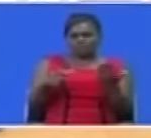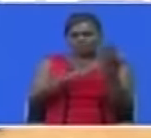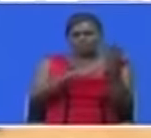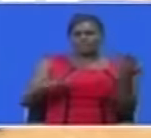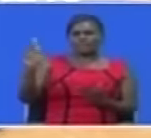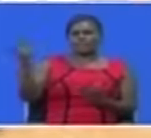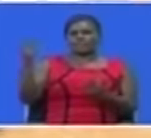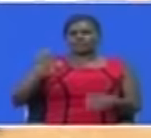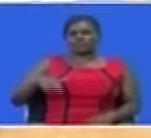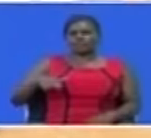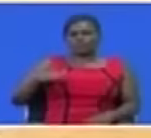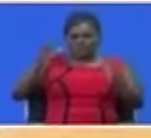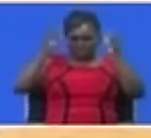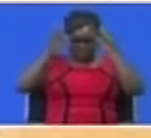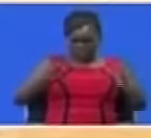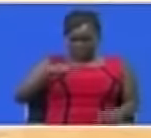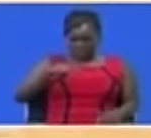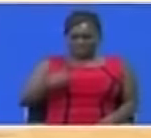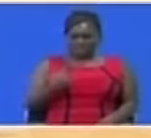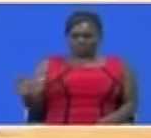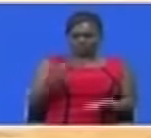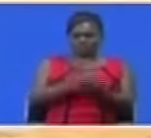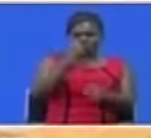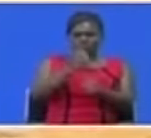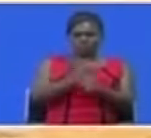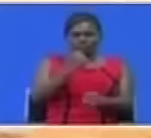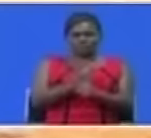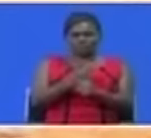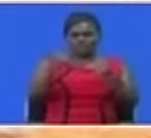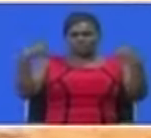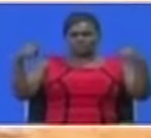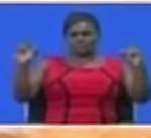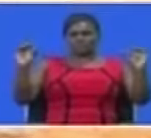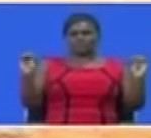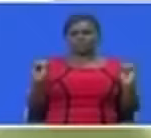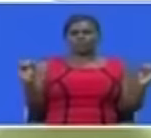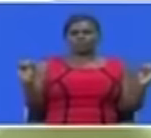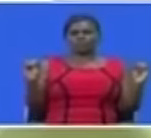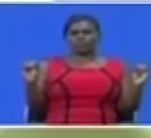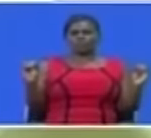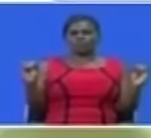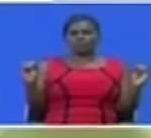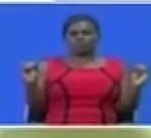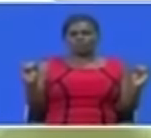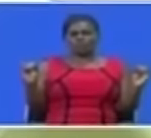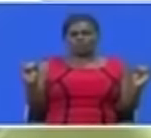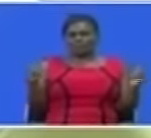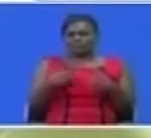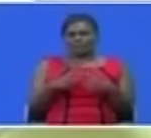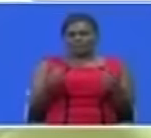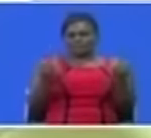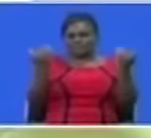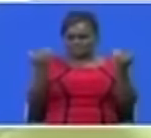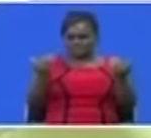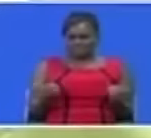very popular with Kenyan women who decided to become self-employed or have not been successful in securing a job. It,